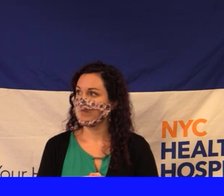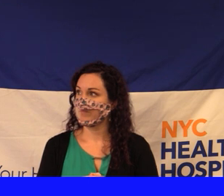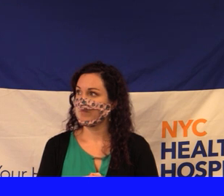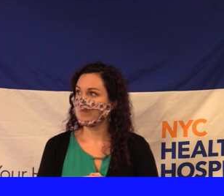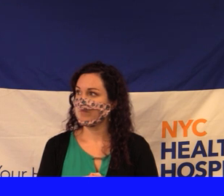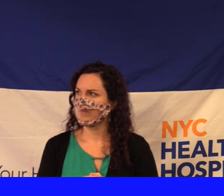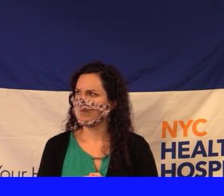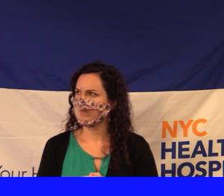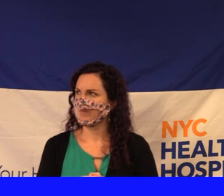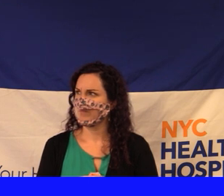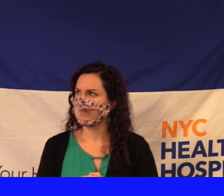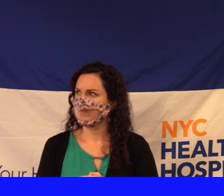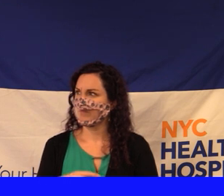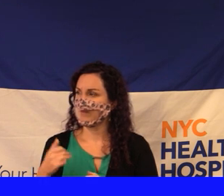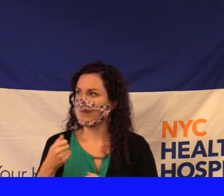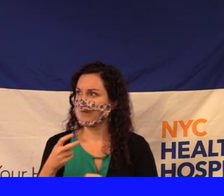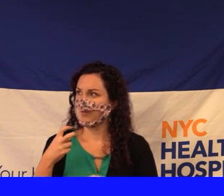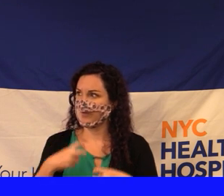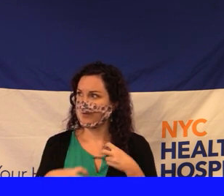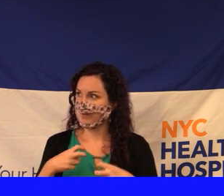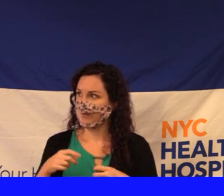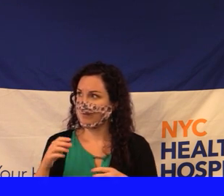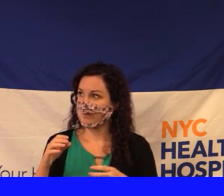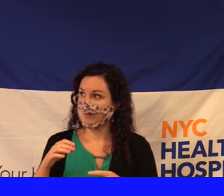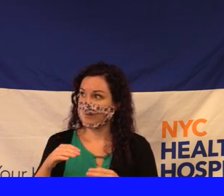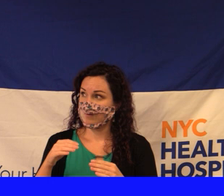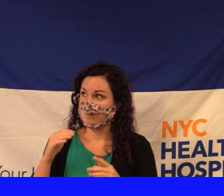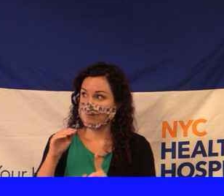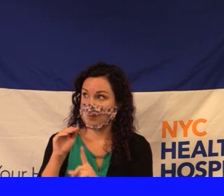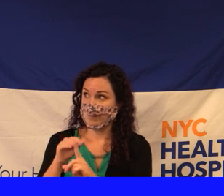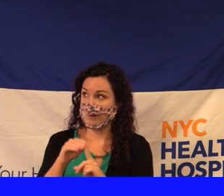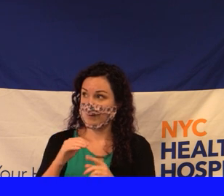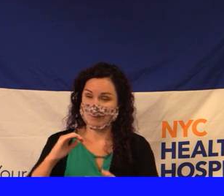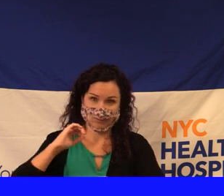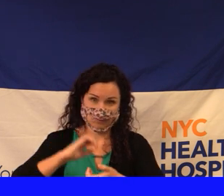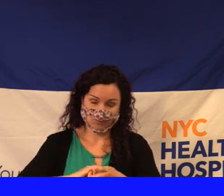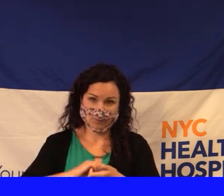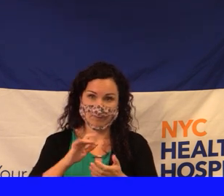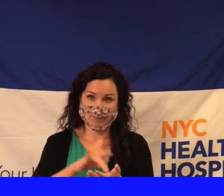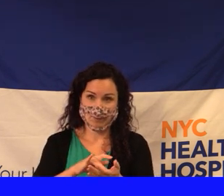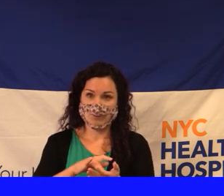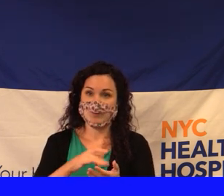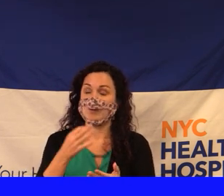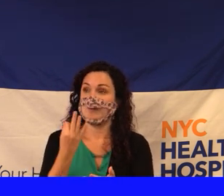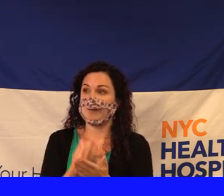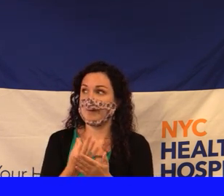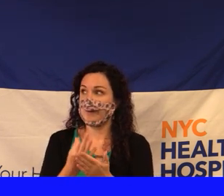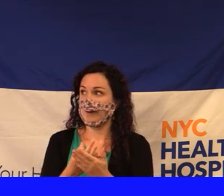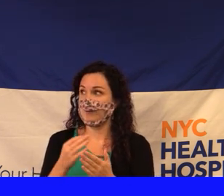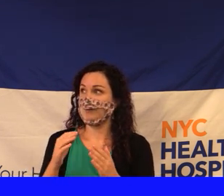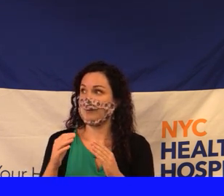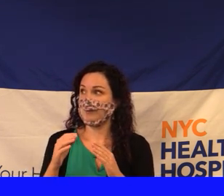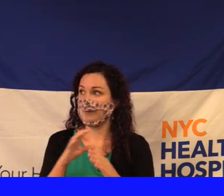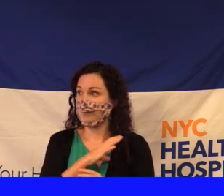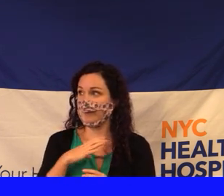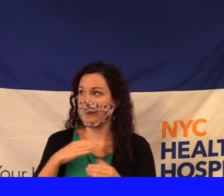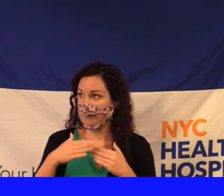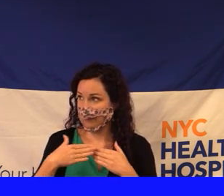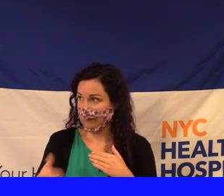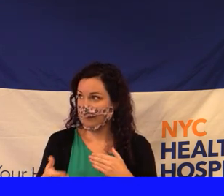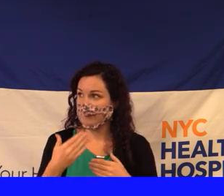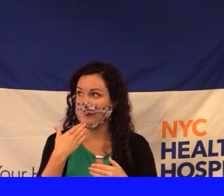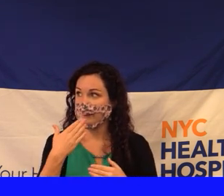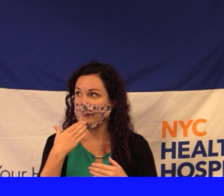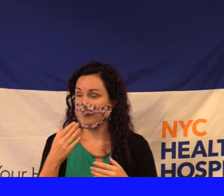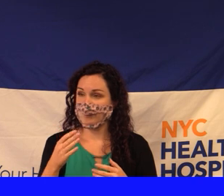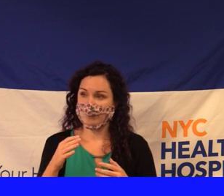keeping issues. Just a reminder, this is a joint Medical and Professional Affairs and Finance Committee meeting, and I welcome and thank those members of